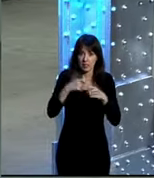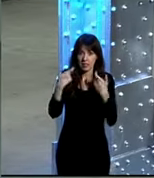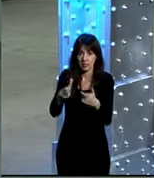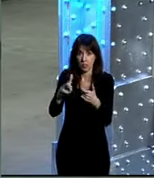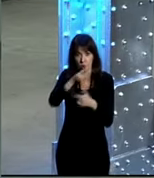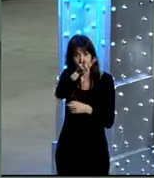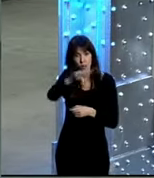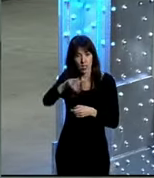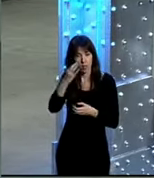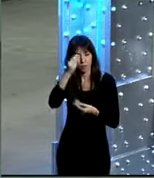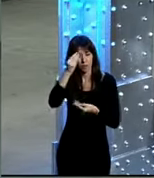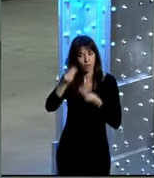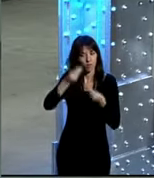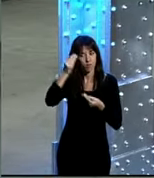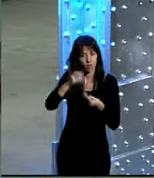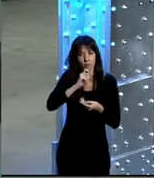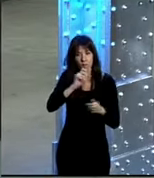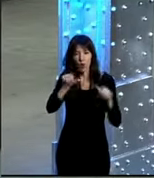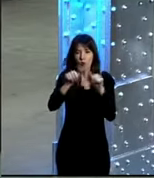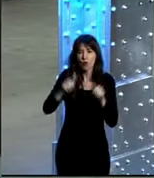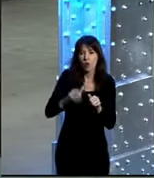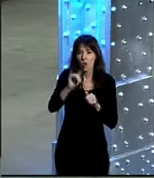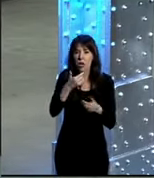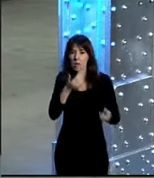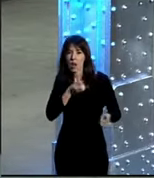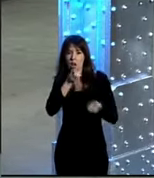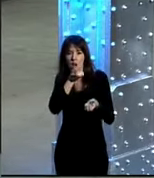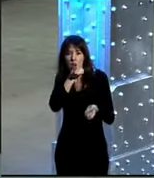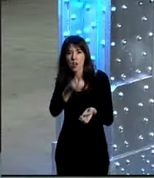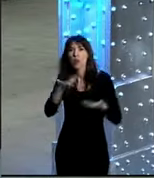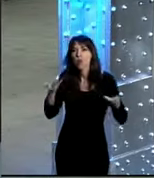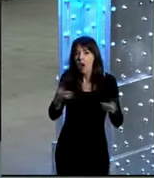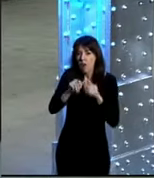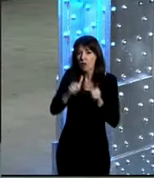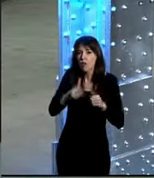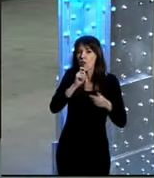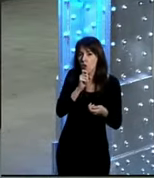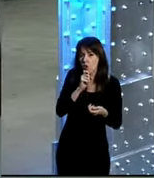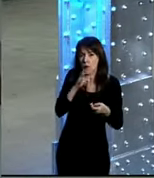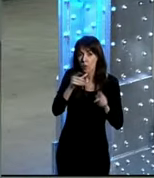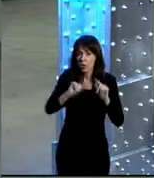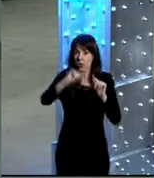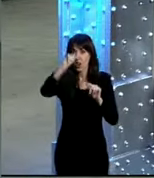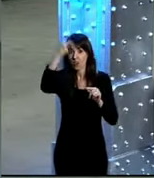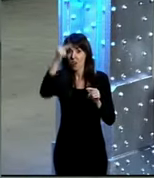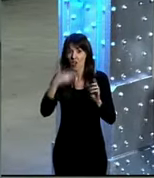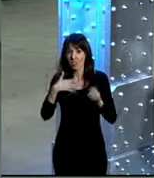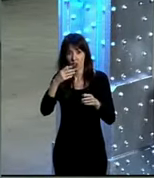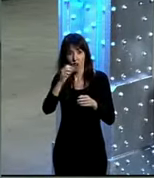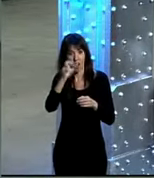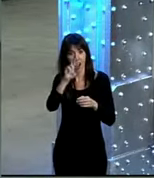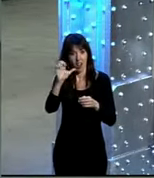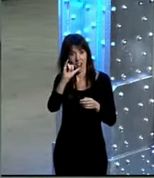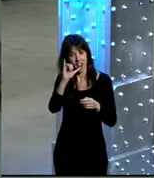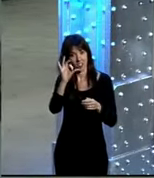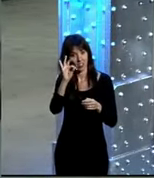for this kind of humankind, is for the one that we have to develop media to